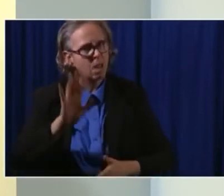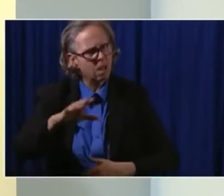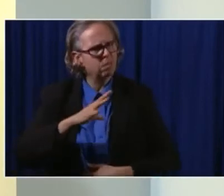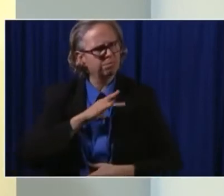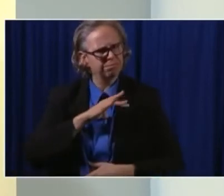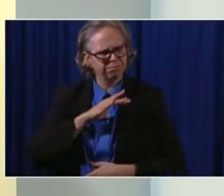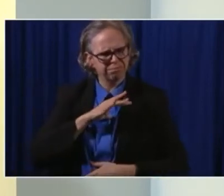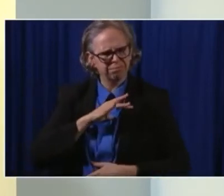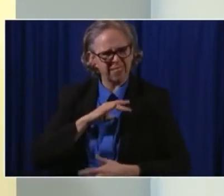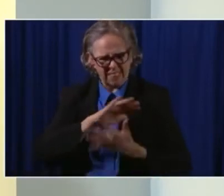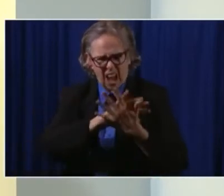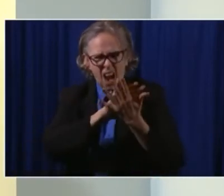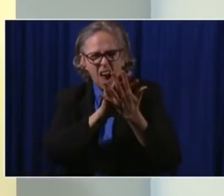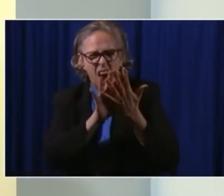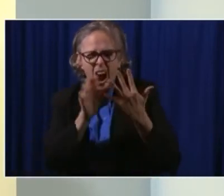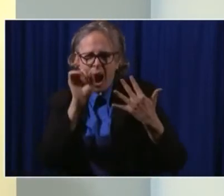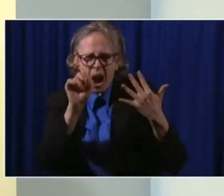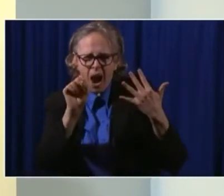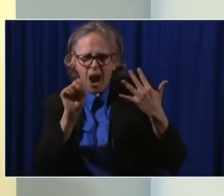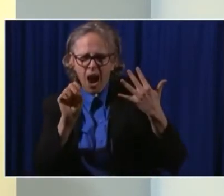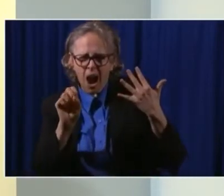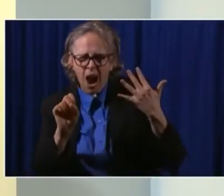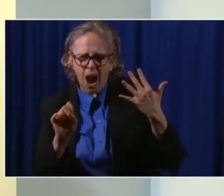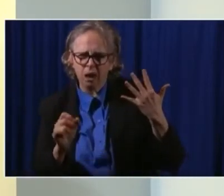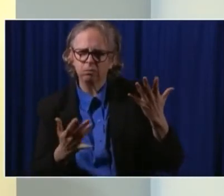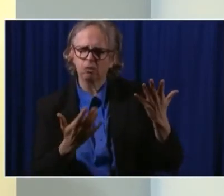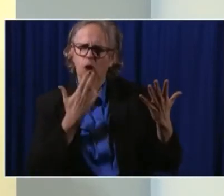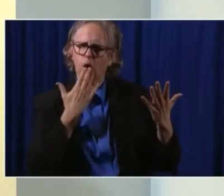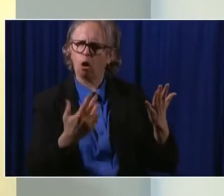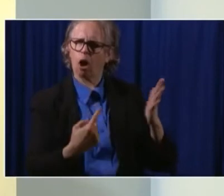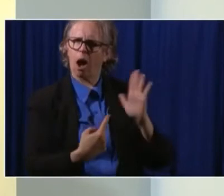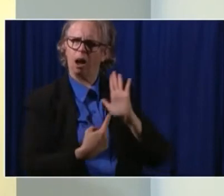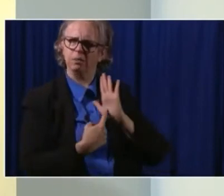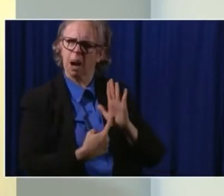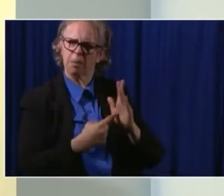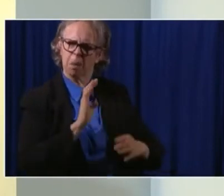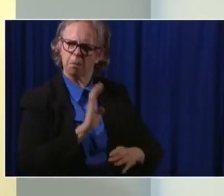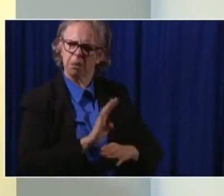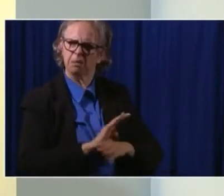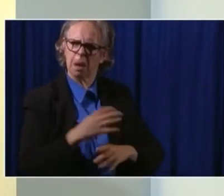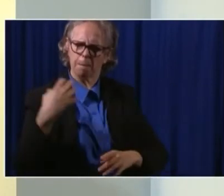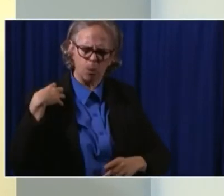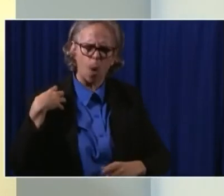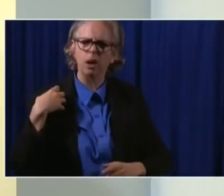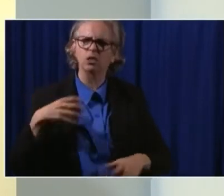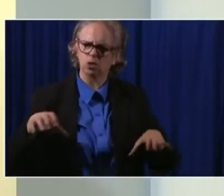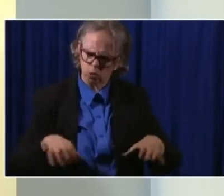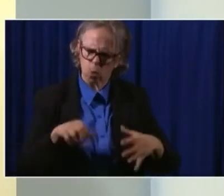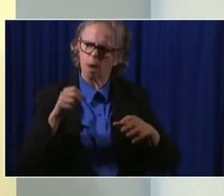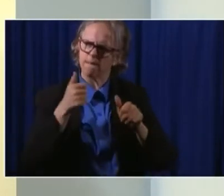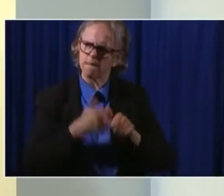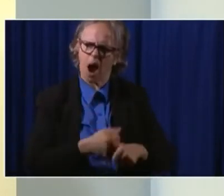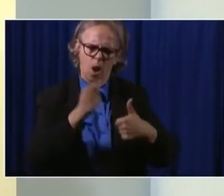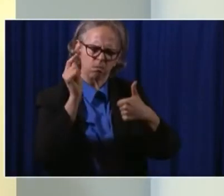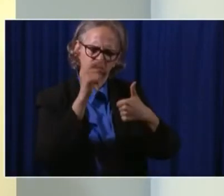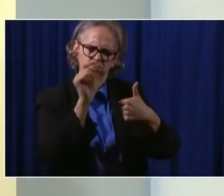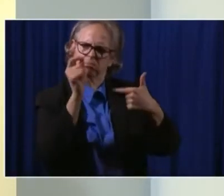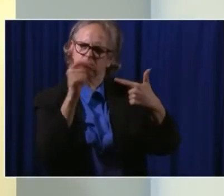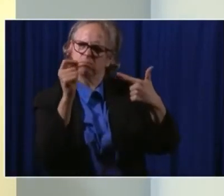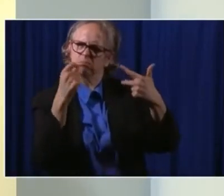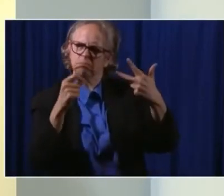extent that employers are doing, that employers are undertaking to do their part to slow the spread. And when they do that,